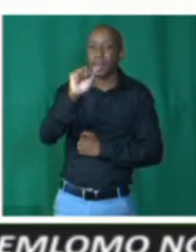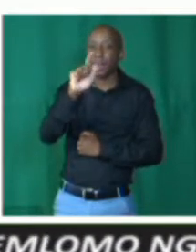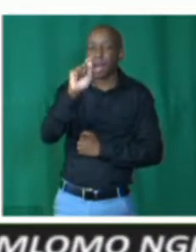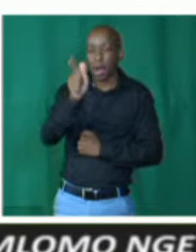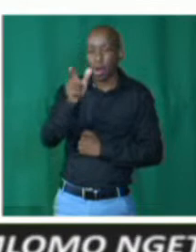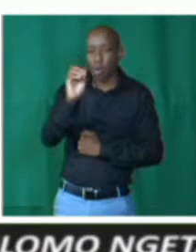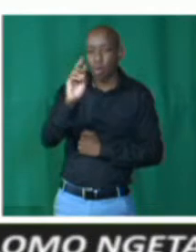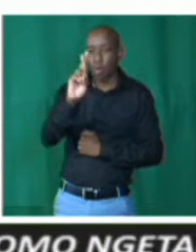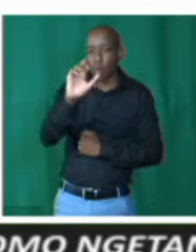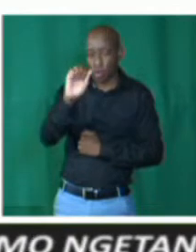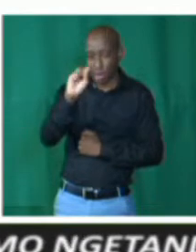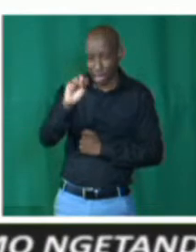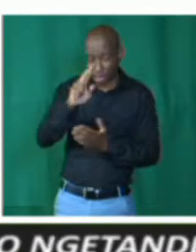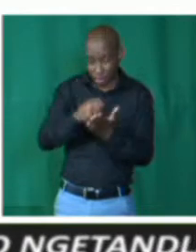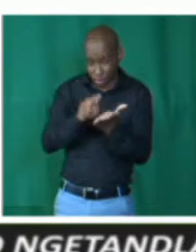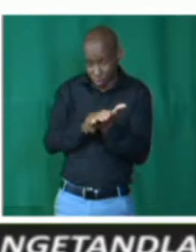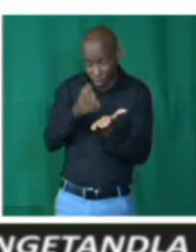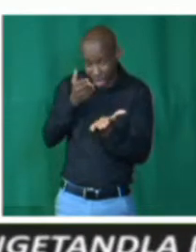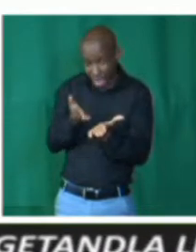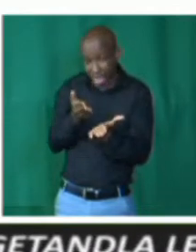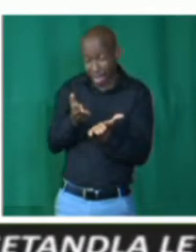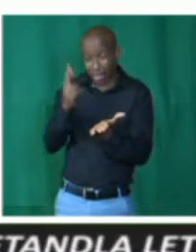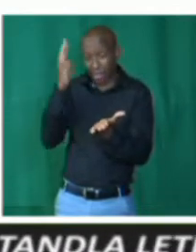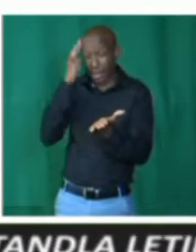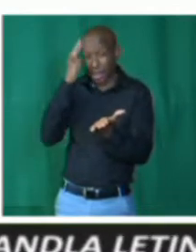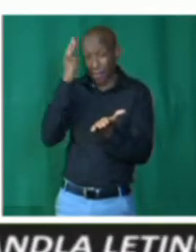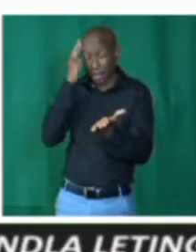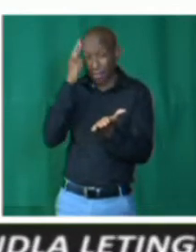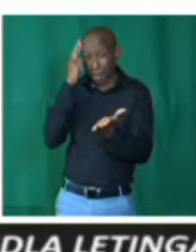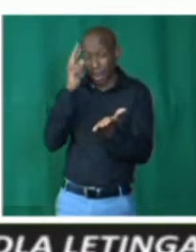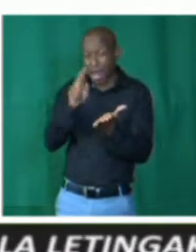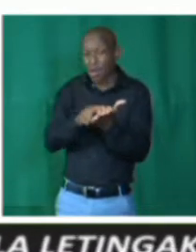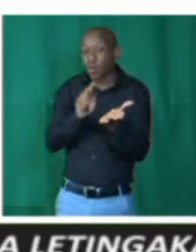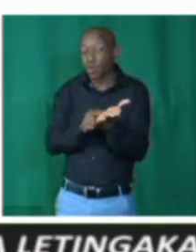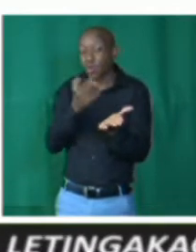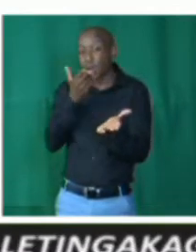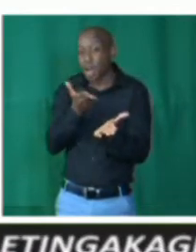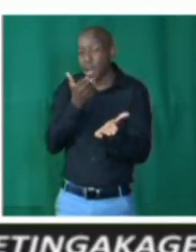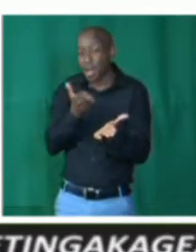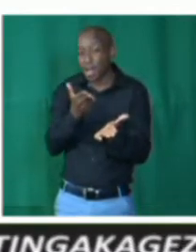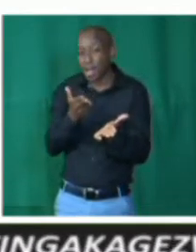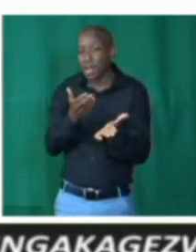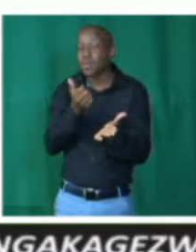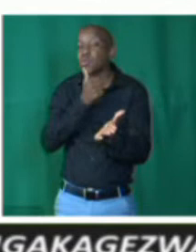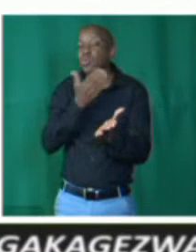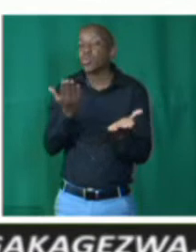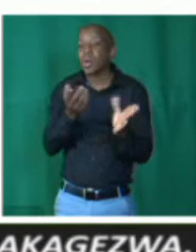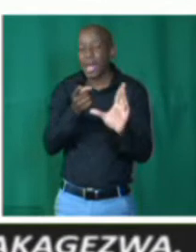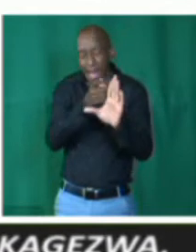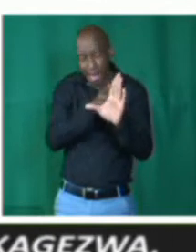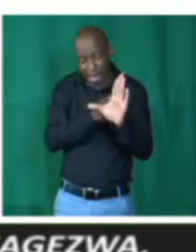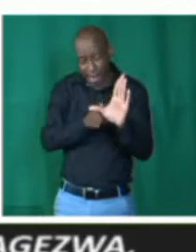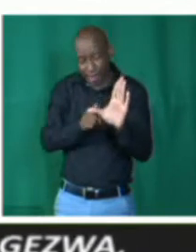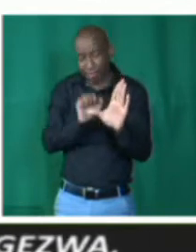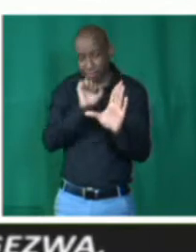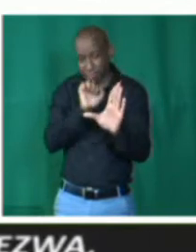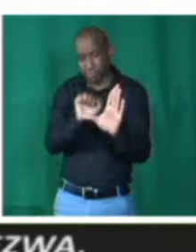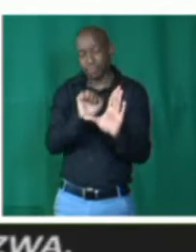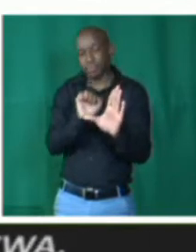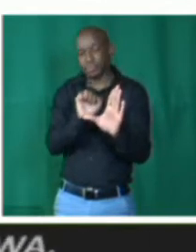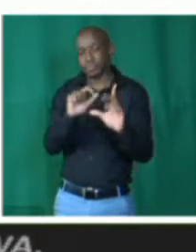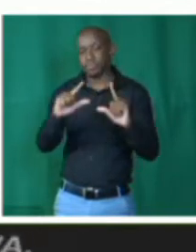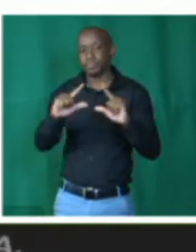rule states. Remember, Pythagoras rule applies in what? In right-angled triangles.